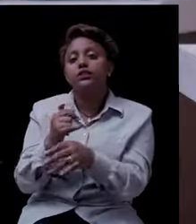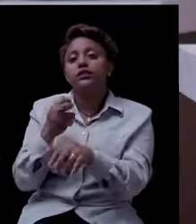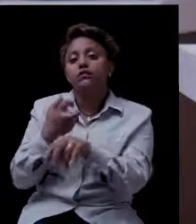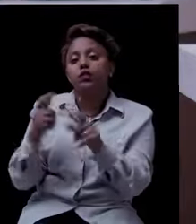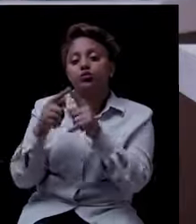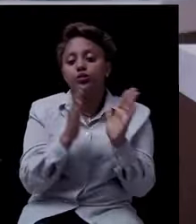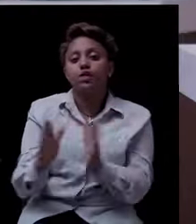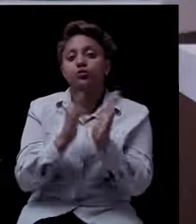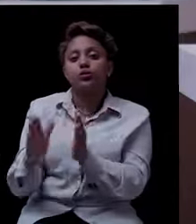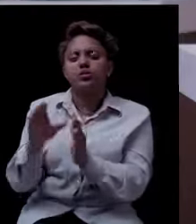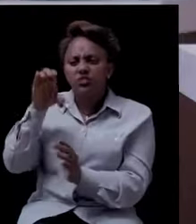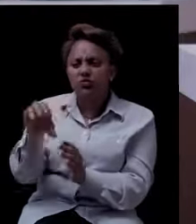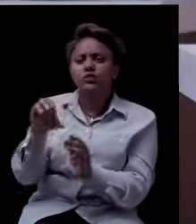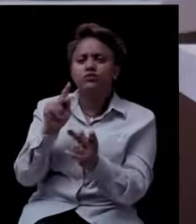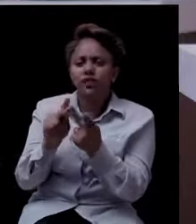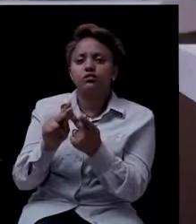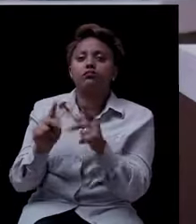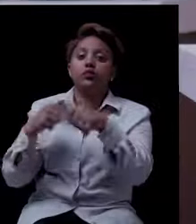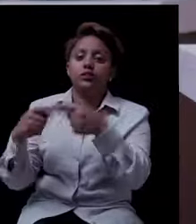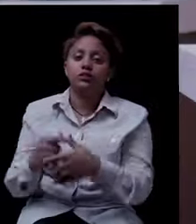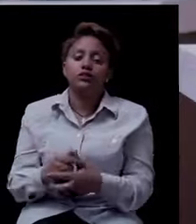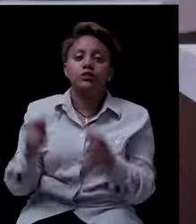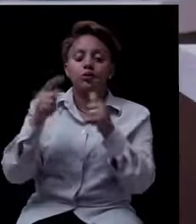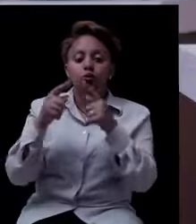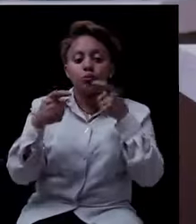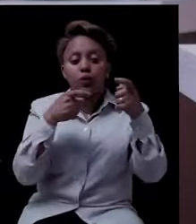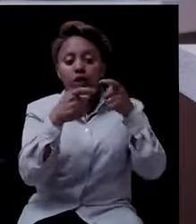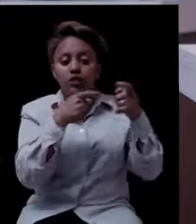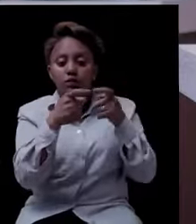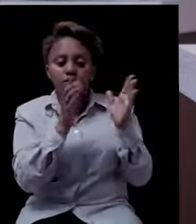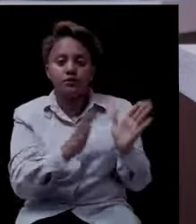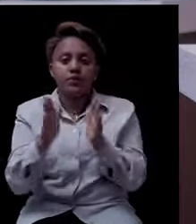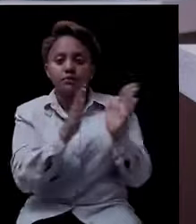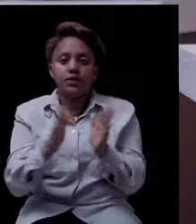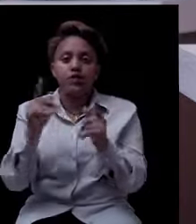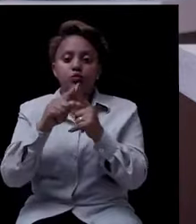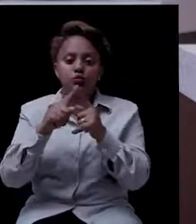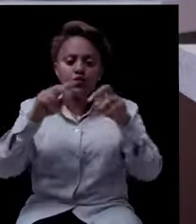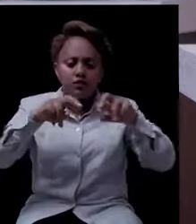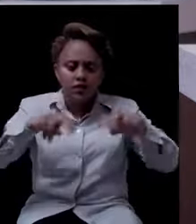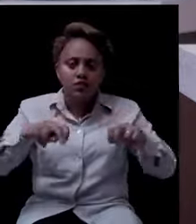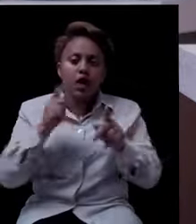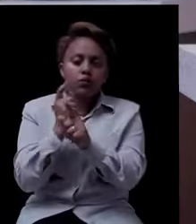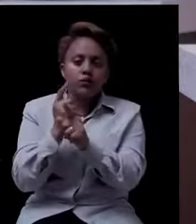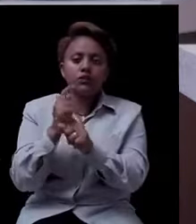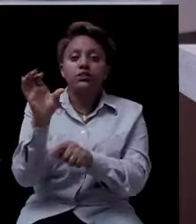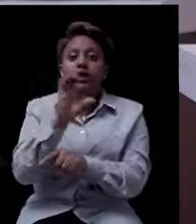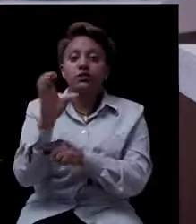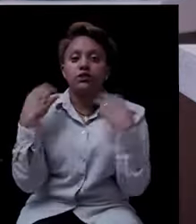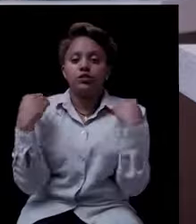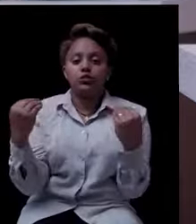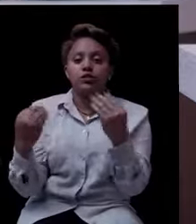it, it is very difficult to establish or enforce effective processes. Top management must be